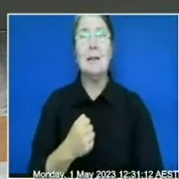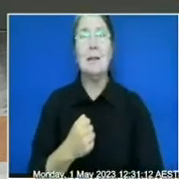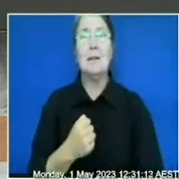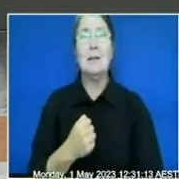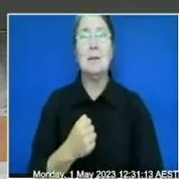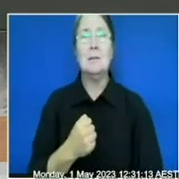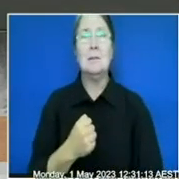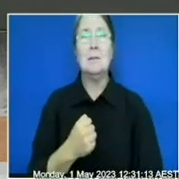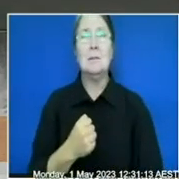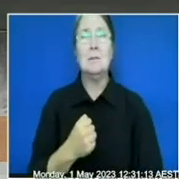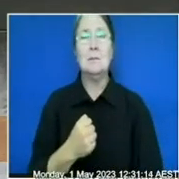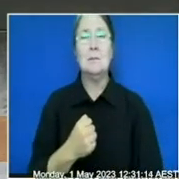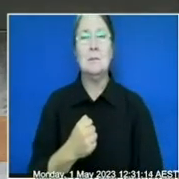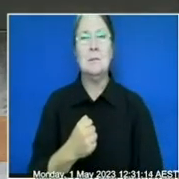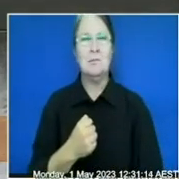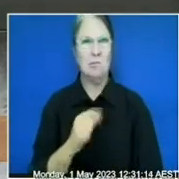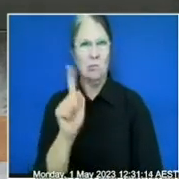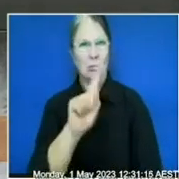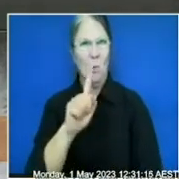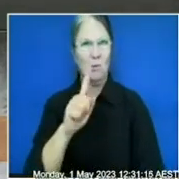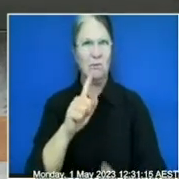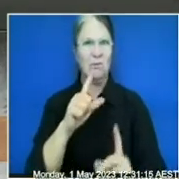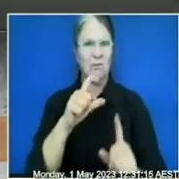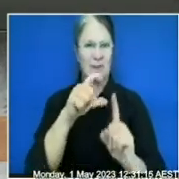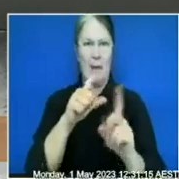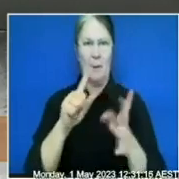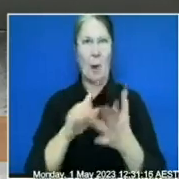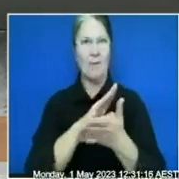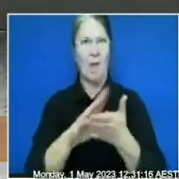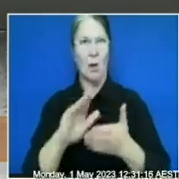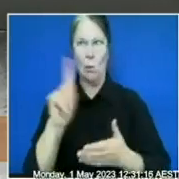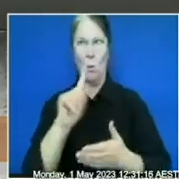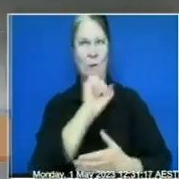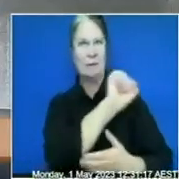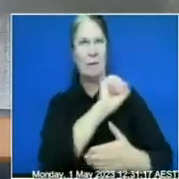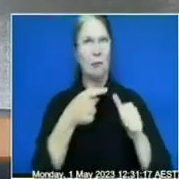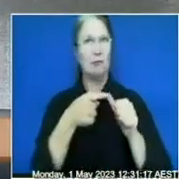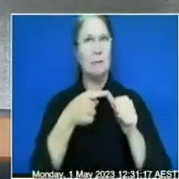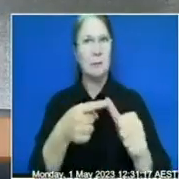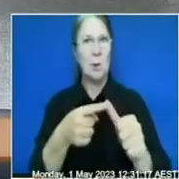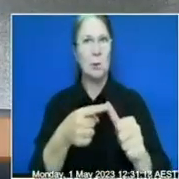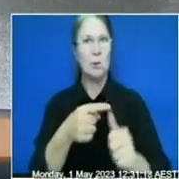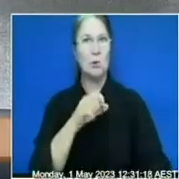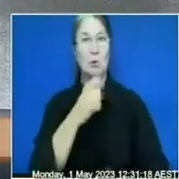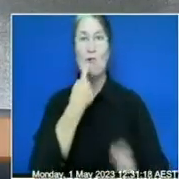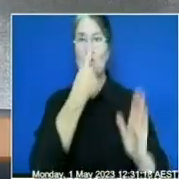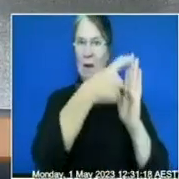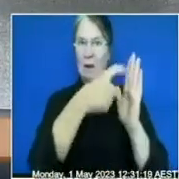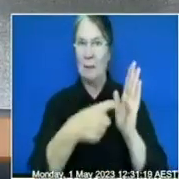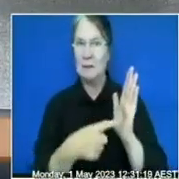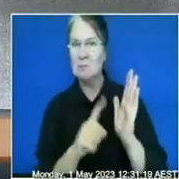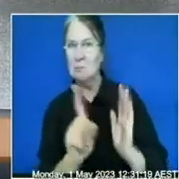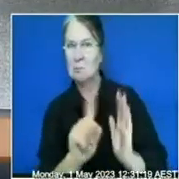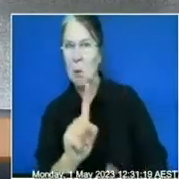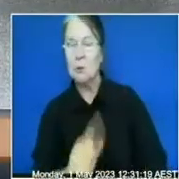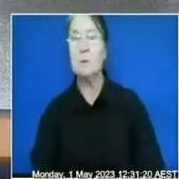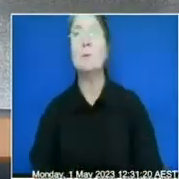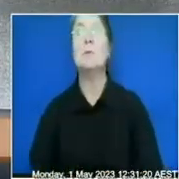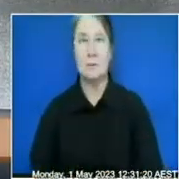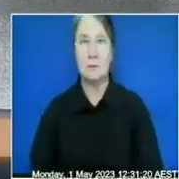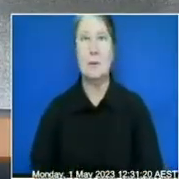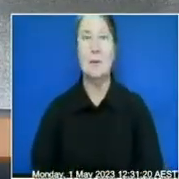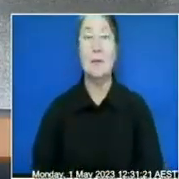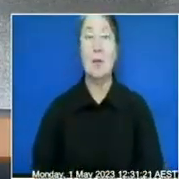I can, and that is, it's set out in the response here at so recommendation 19.1, and we say as part of the